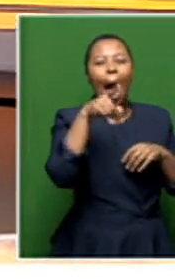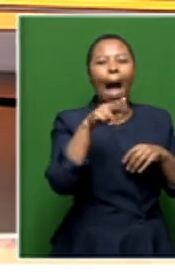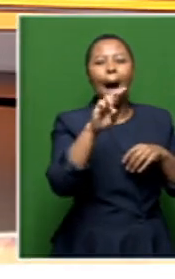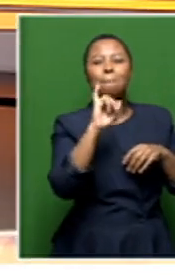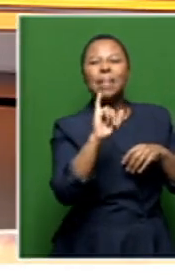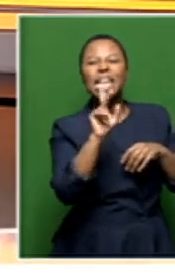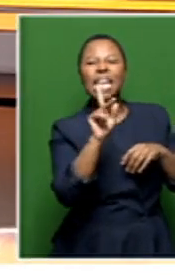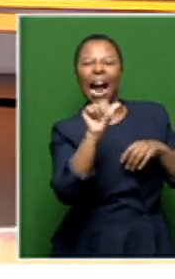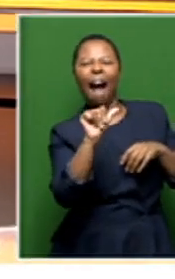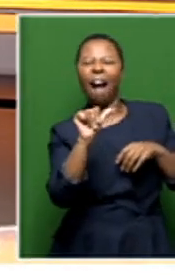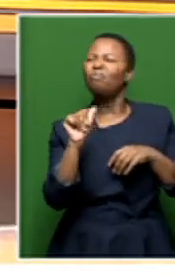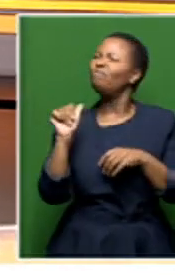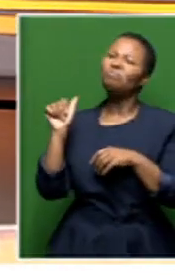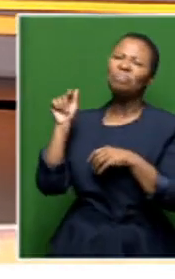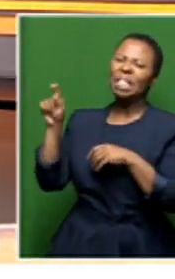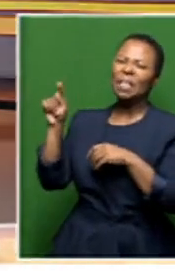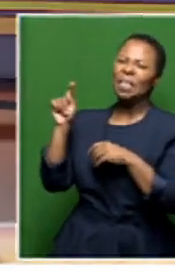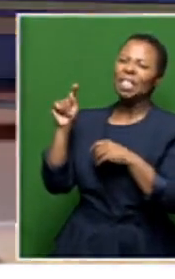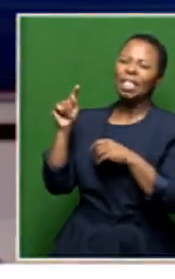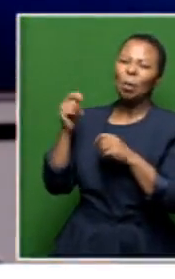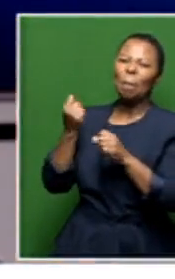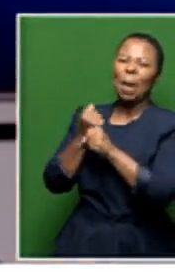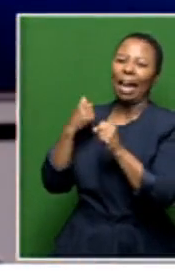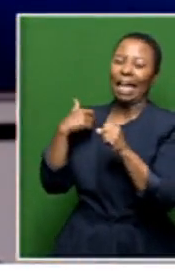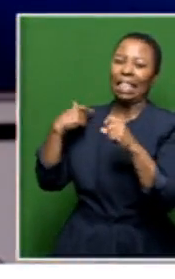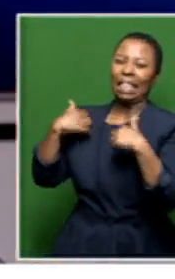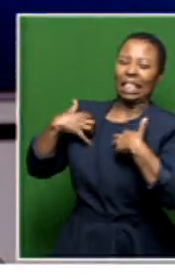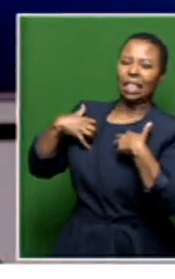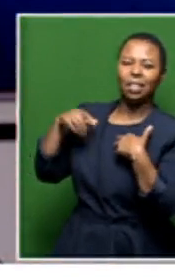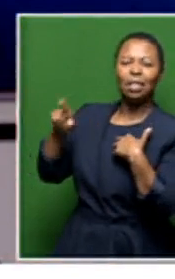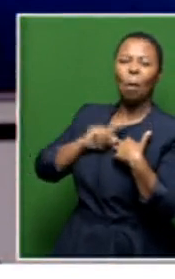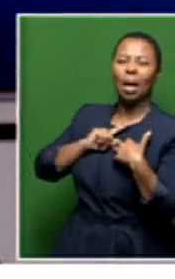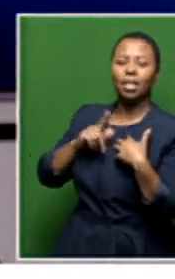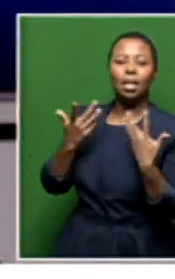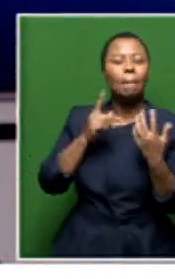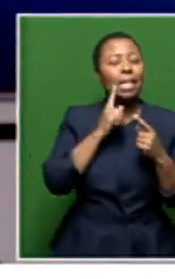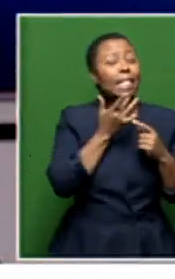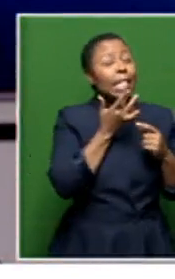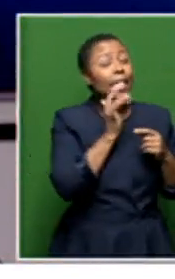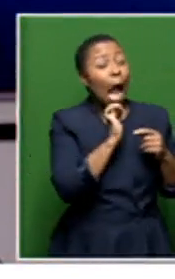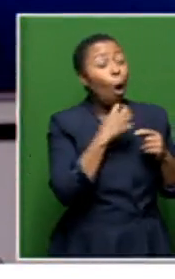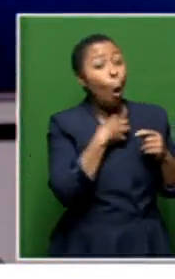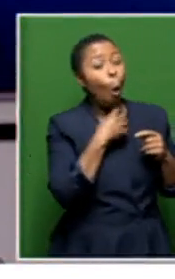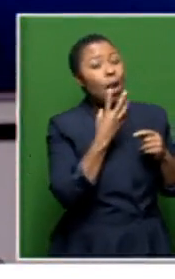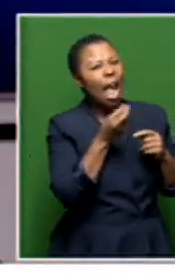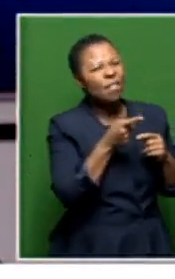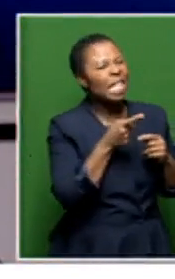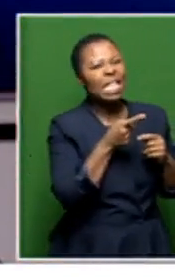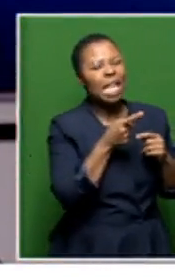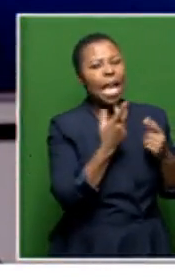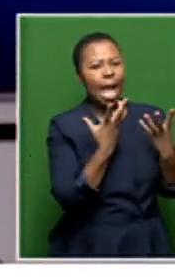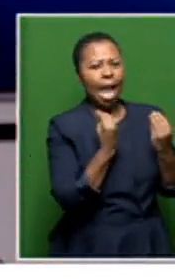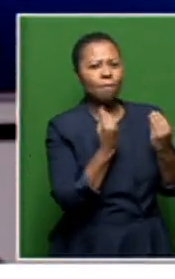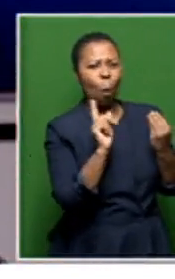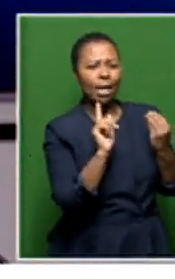Yes. What fascinates you about smoked paprika? Although it doesn't have a certain taste of its own, but it has a